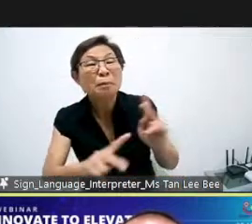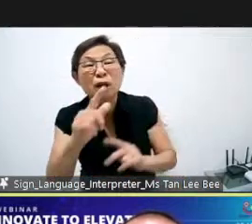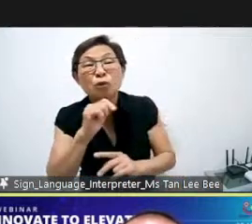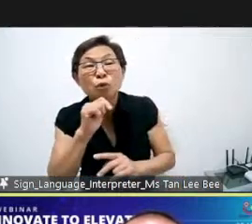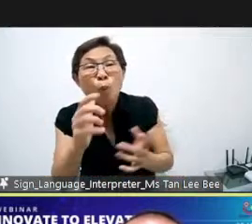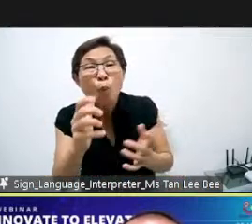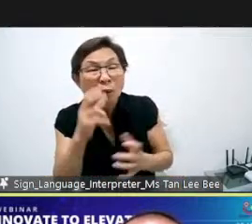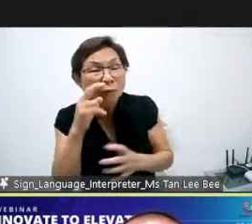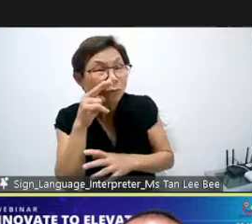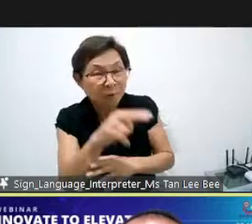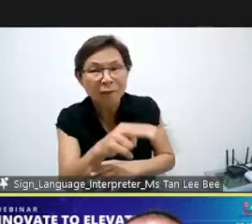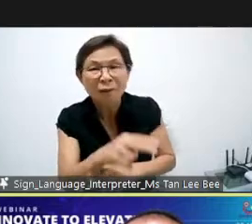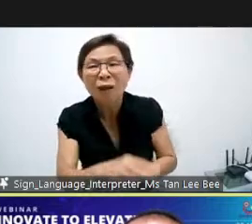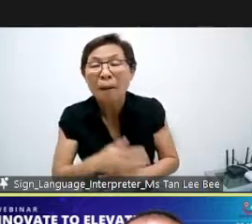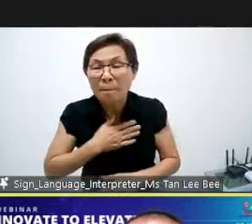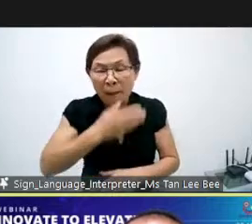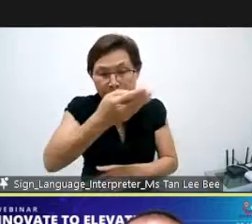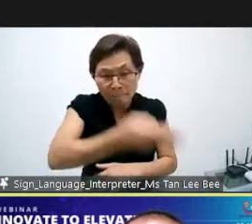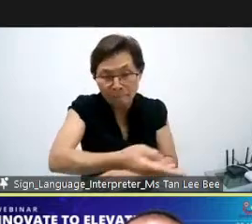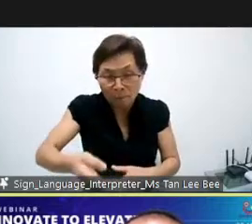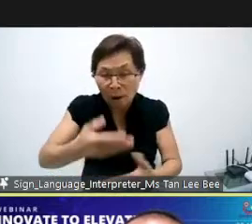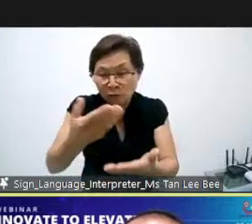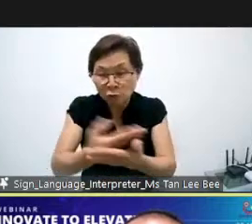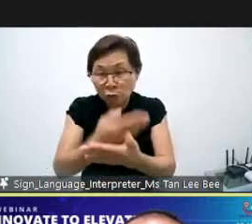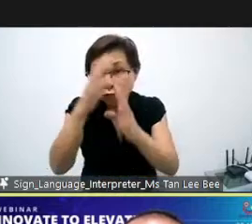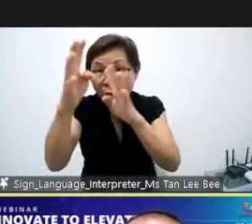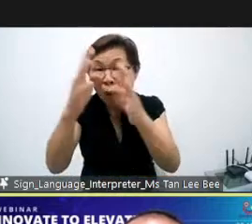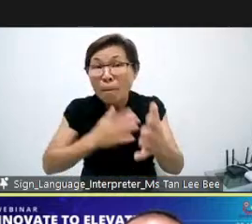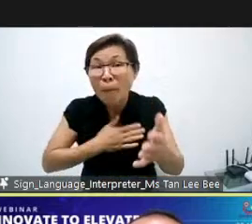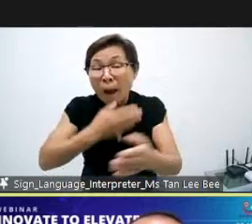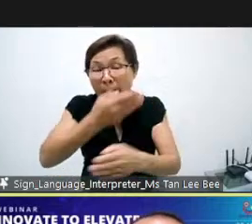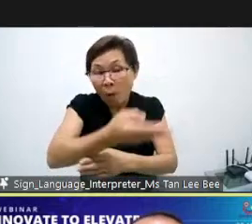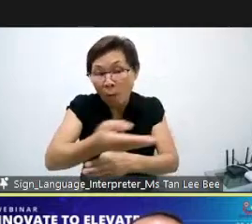is one of my product for innovation is